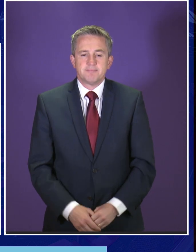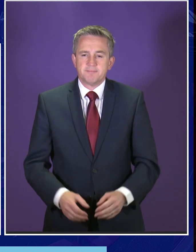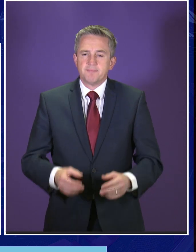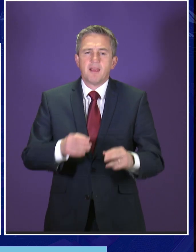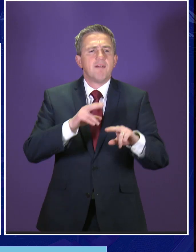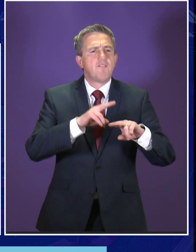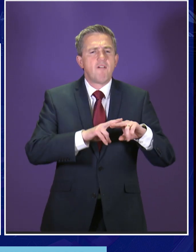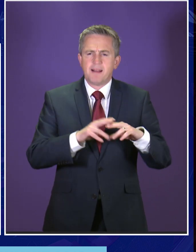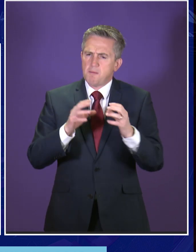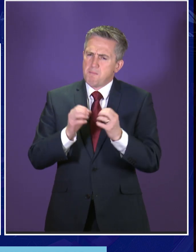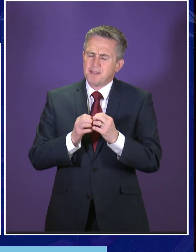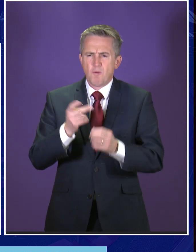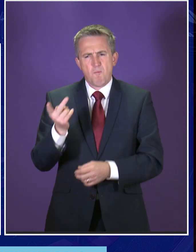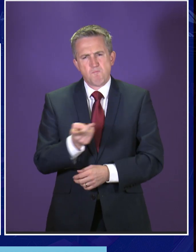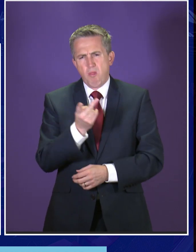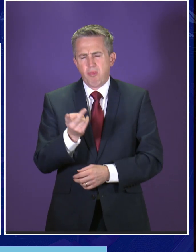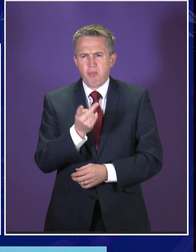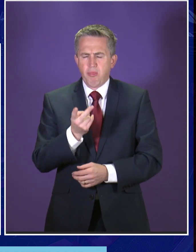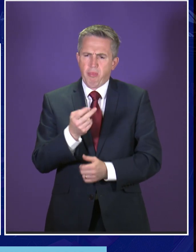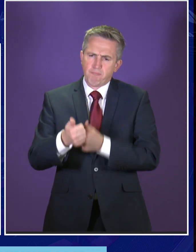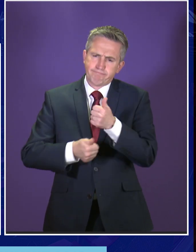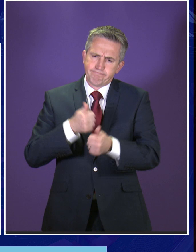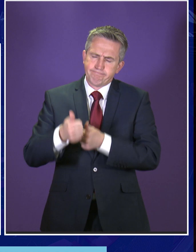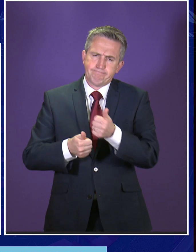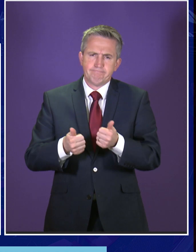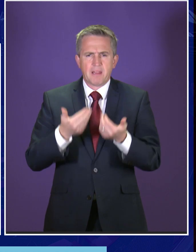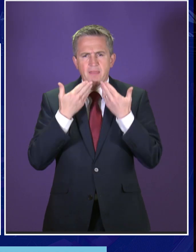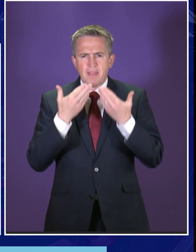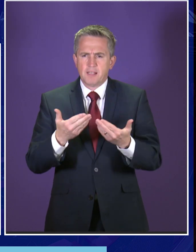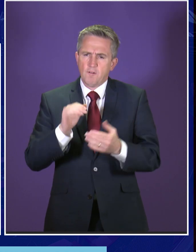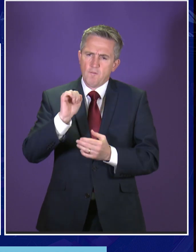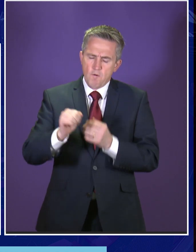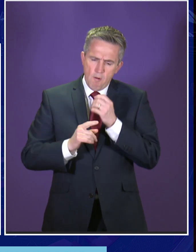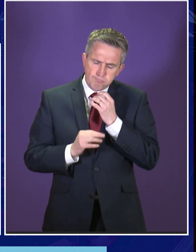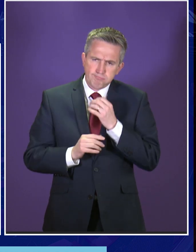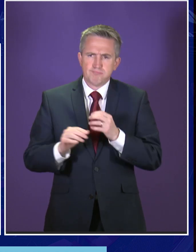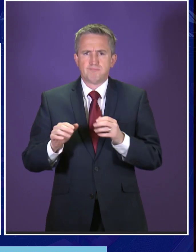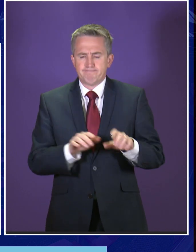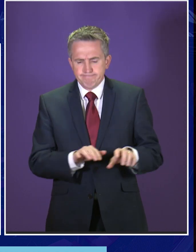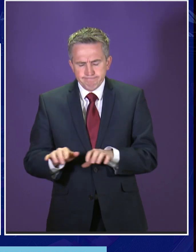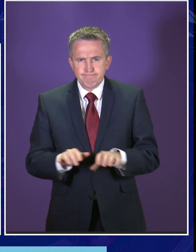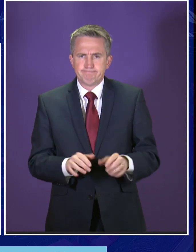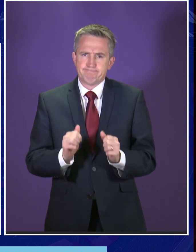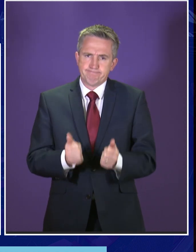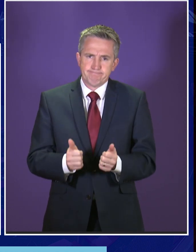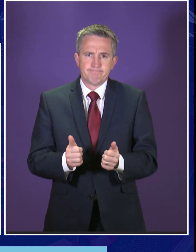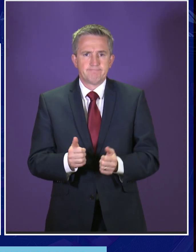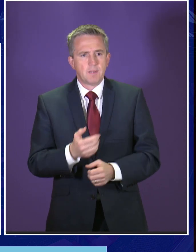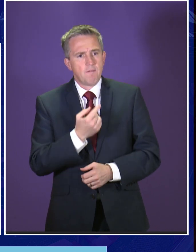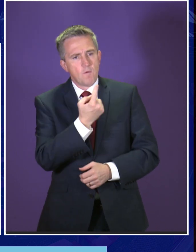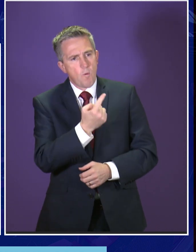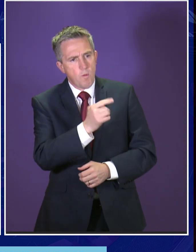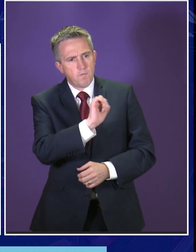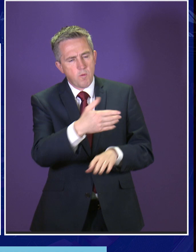Firaz and Basil, thank you very much indeed for a lovely way to start our morning here in the Parliament. Thank you very much indeed. And Firaz, thank you very much for the work you do at the